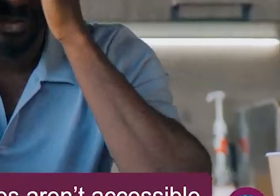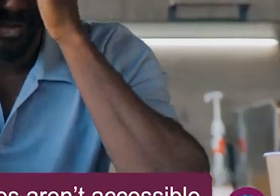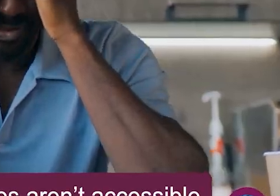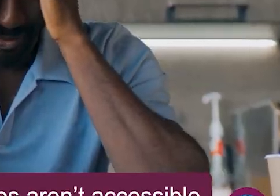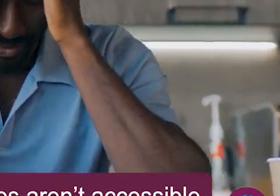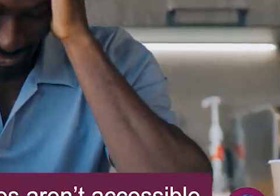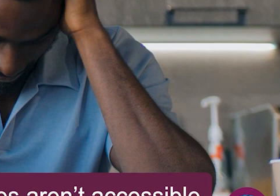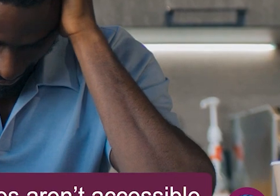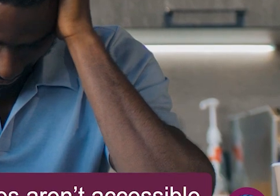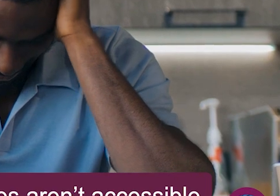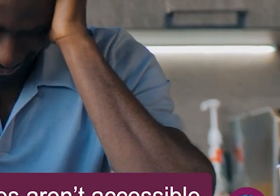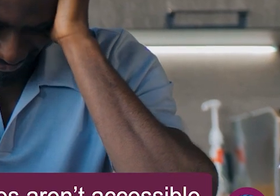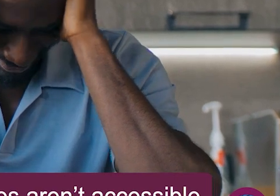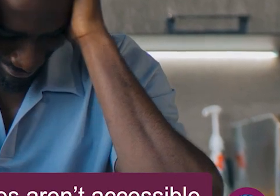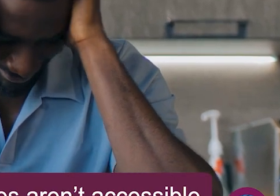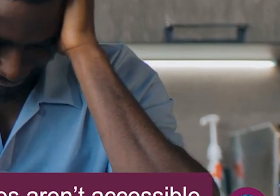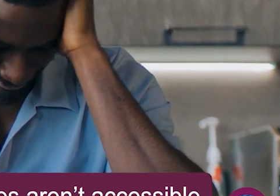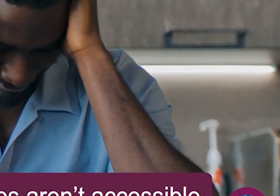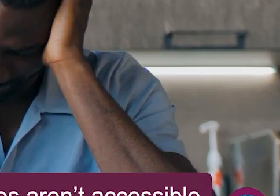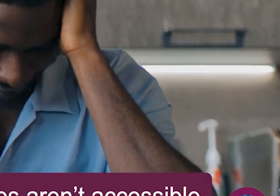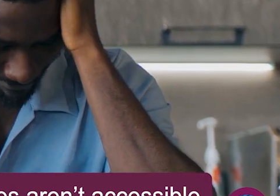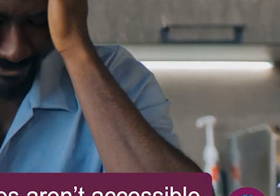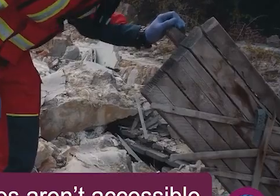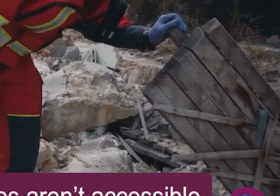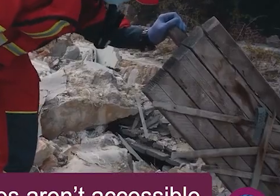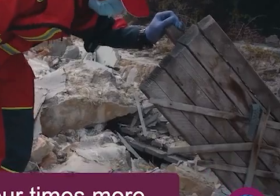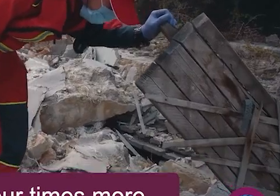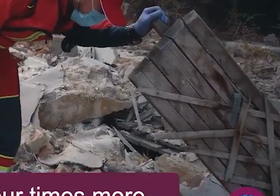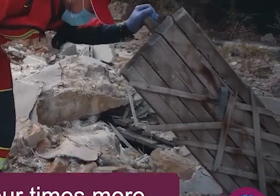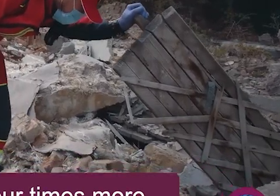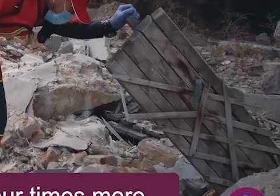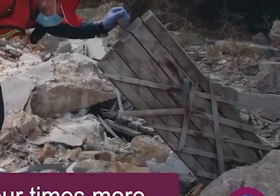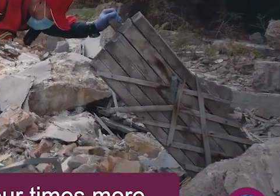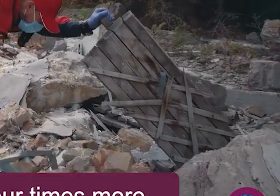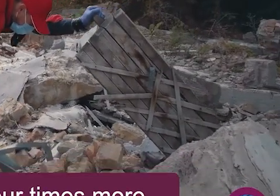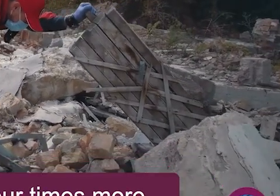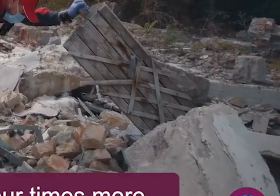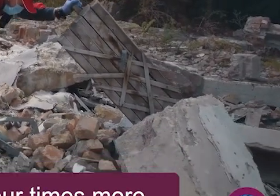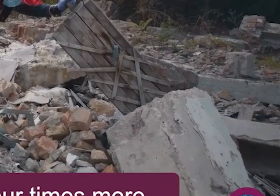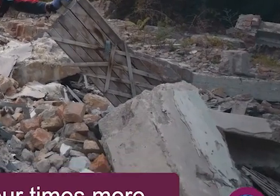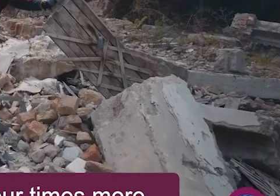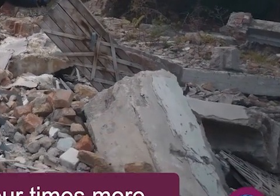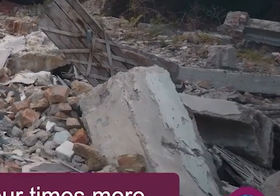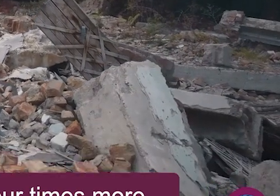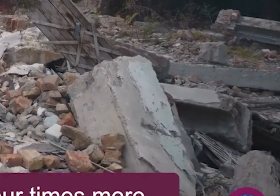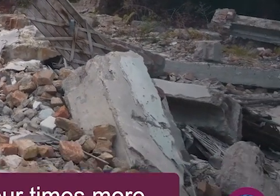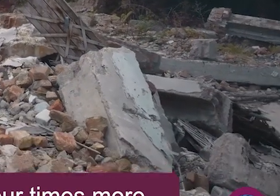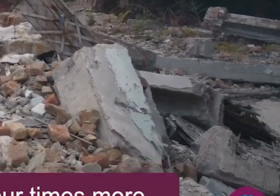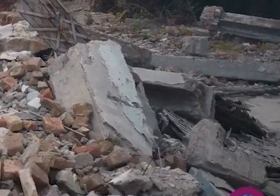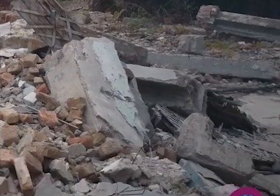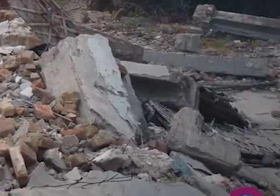over 97% of websites aren't accessible with assistive technology. Disabled people are up to 4 times more likely to die in a disaster